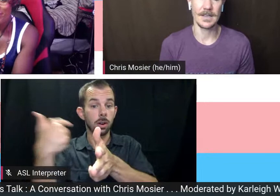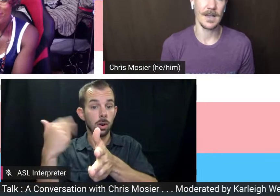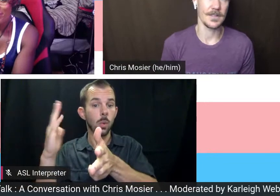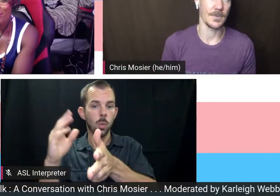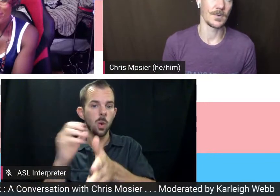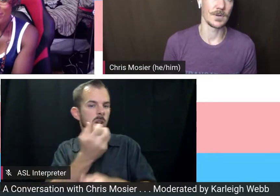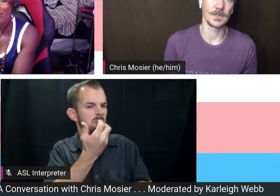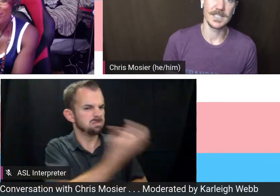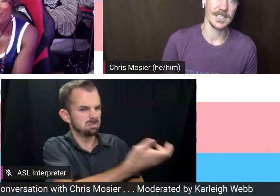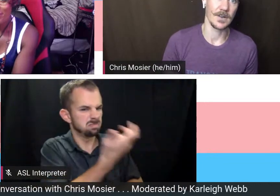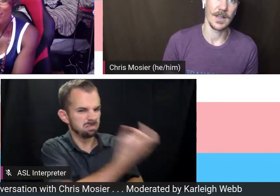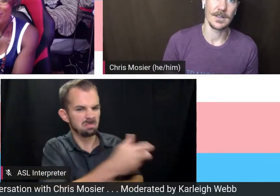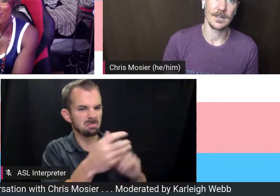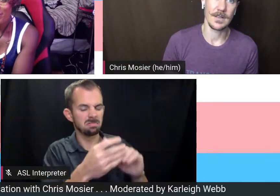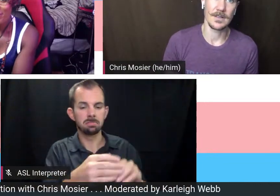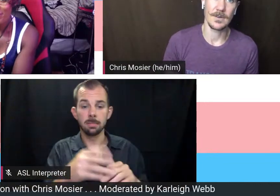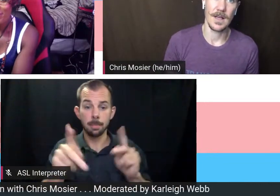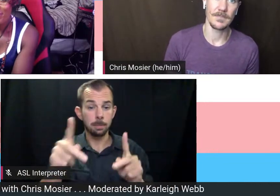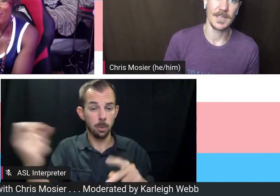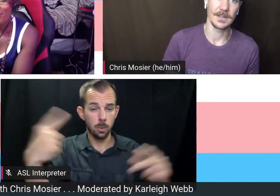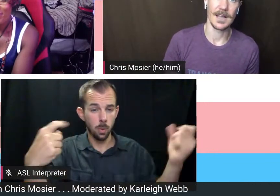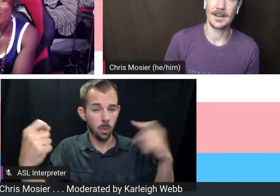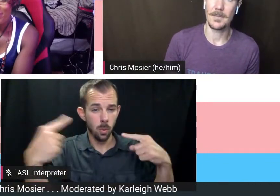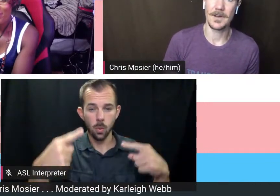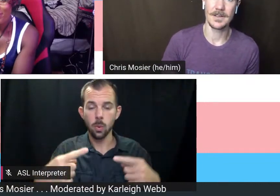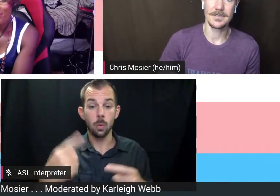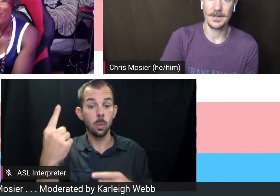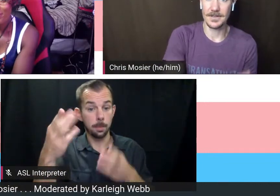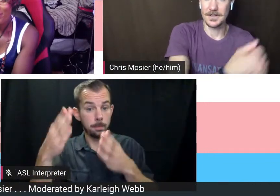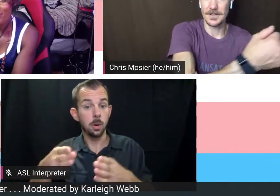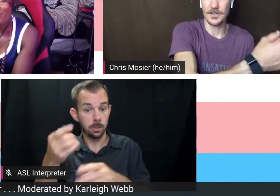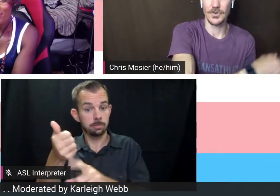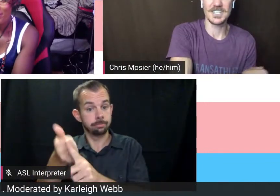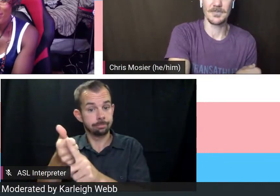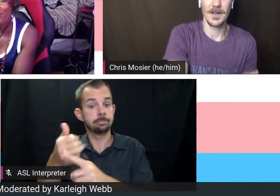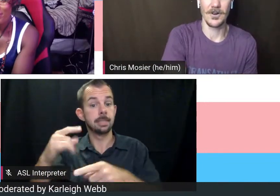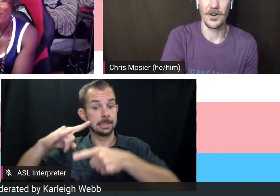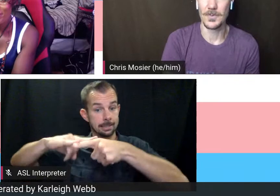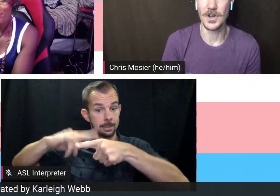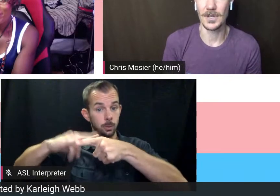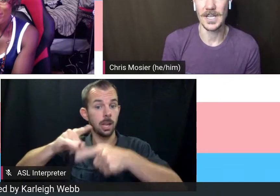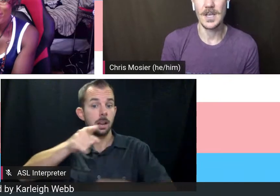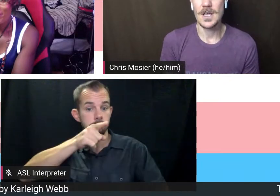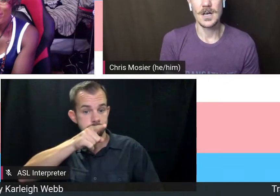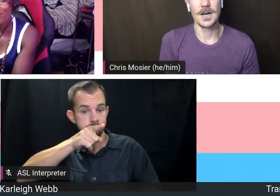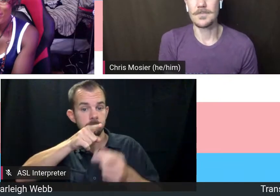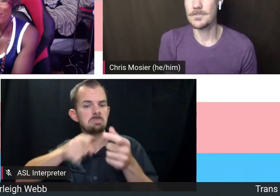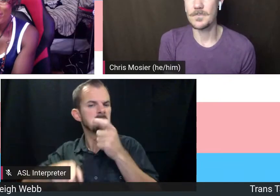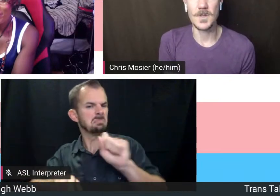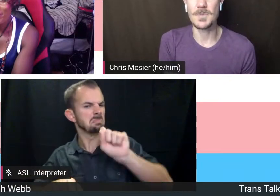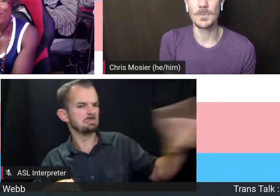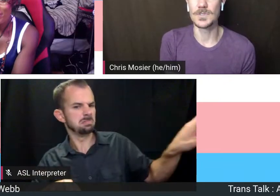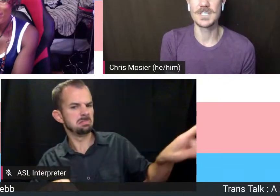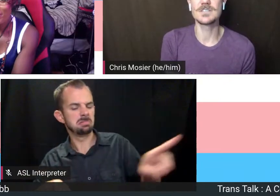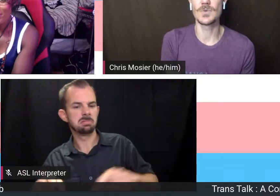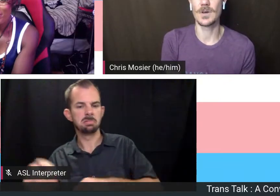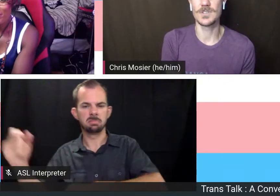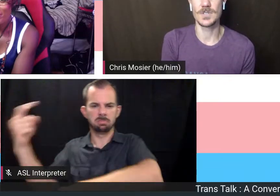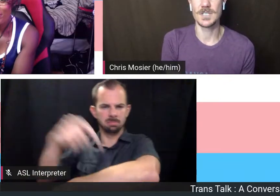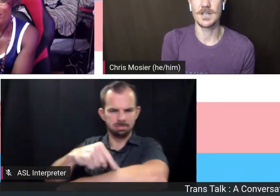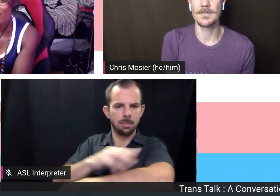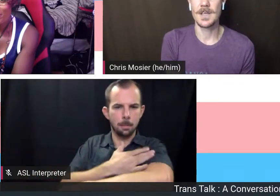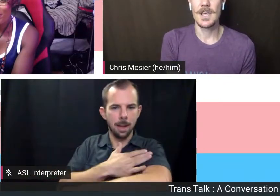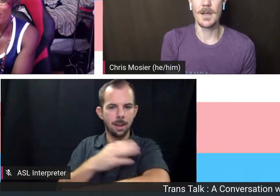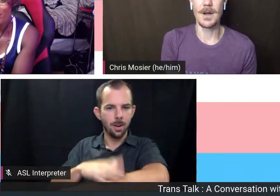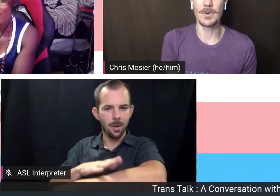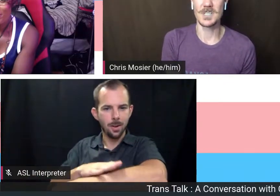me. I had a guy throw a lit cigarette, at me and landed on in the crease of my arm, people just doing all